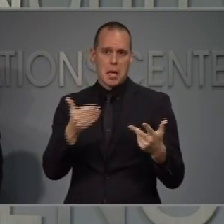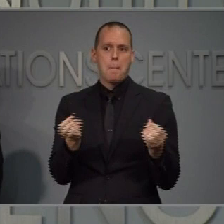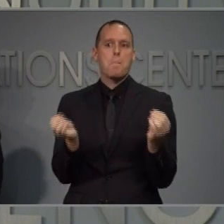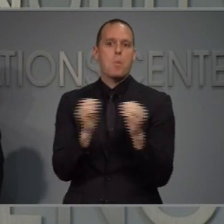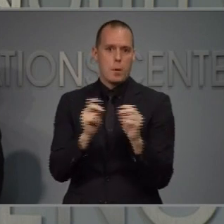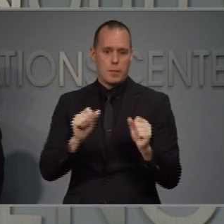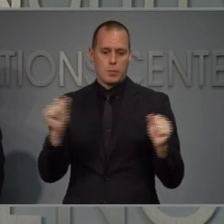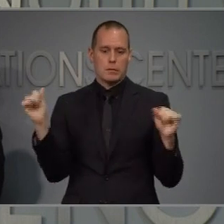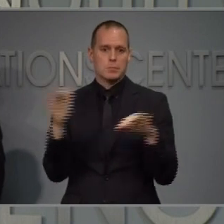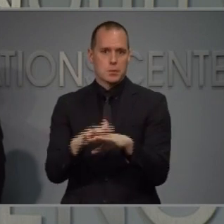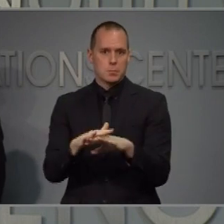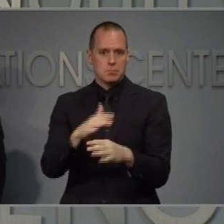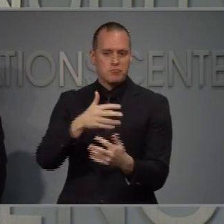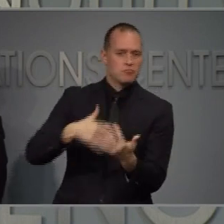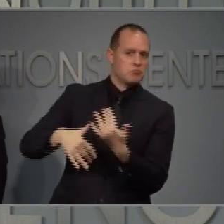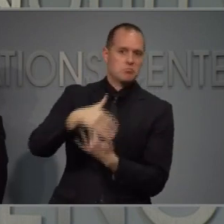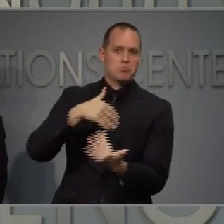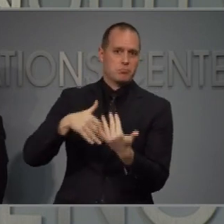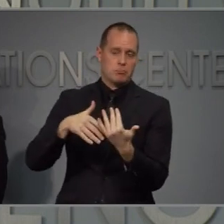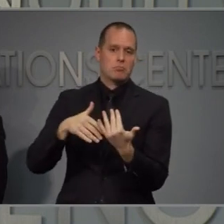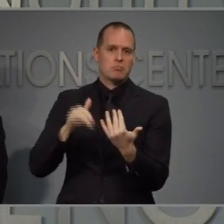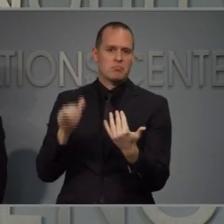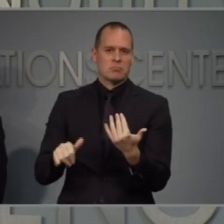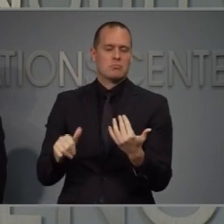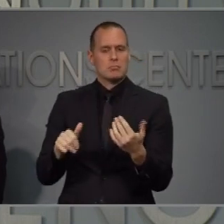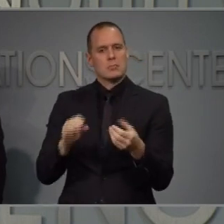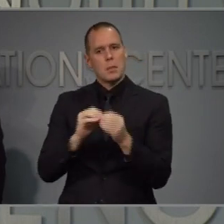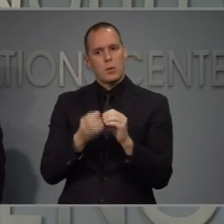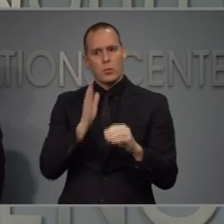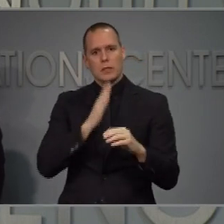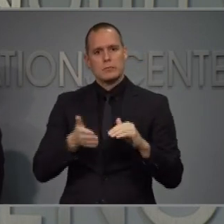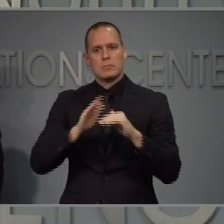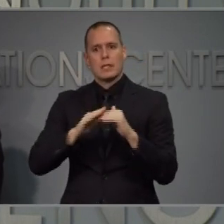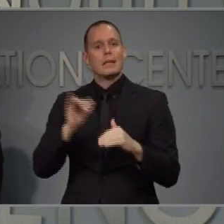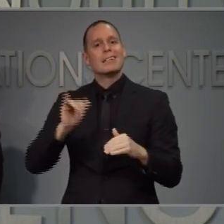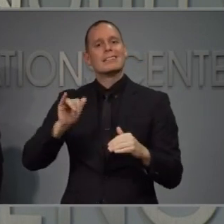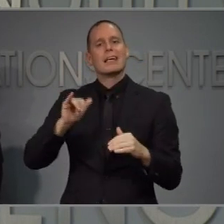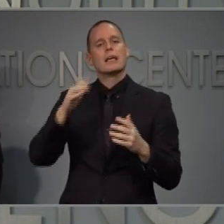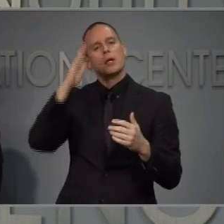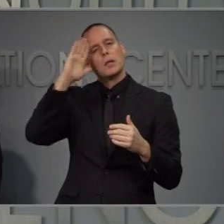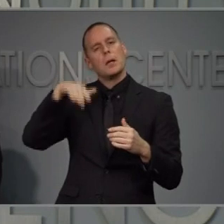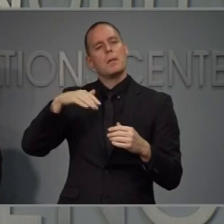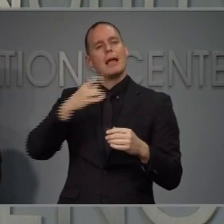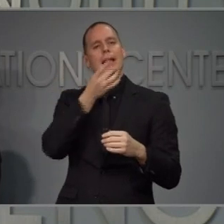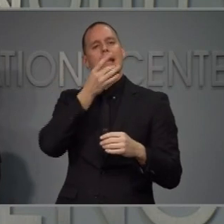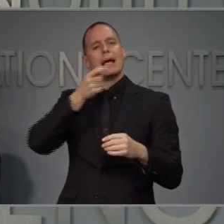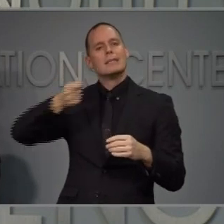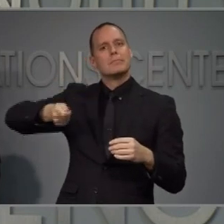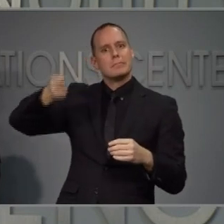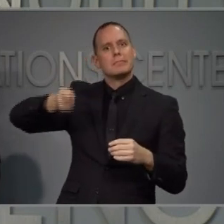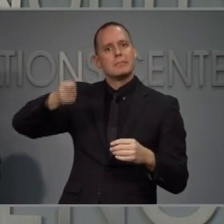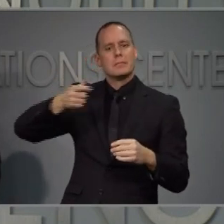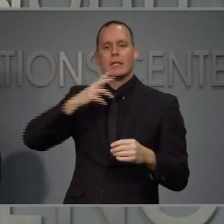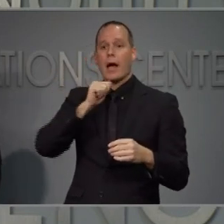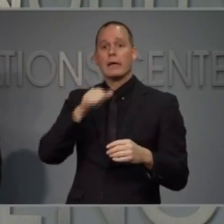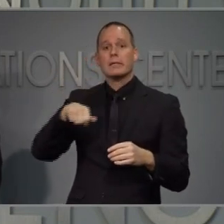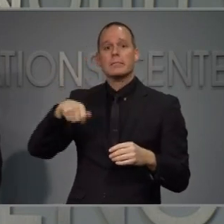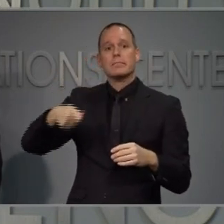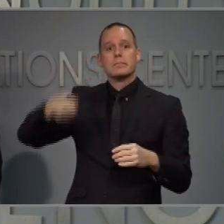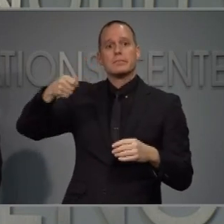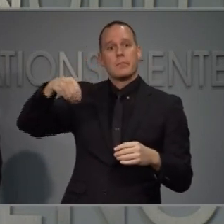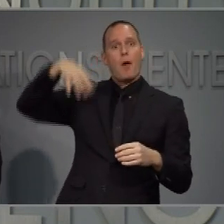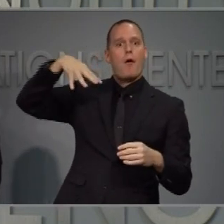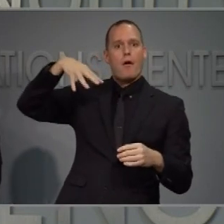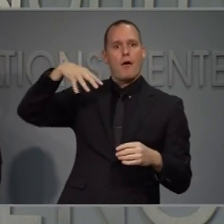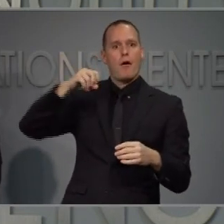the mass gatherings. So it's something that it's going to be like a dimmer switch. We're not going to flip the light on when we meet the first set of